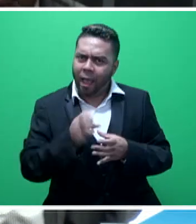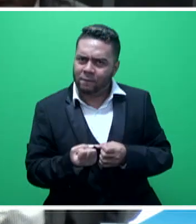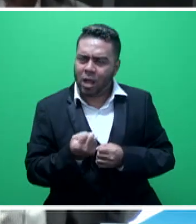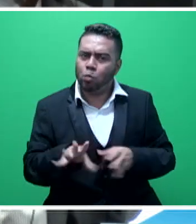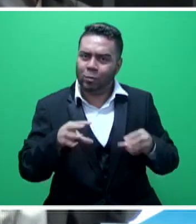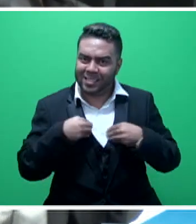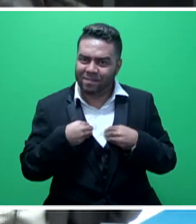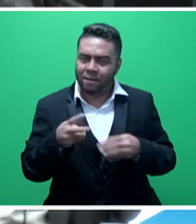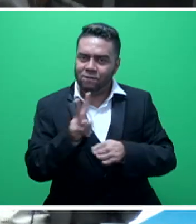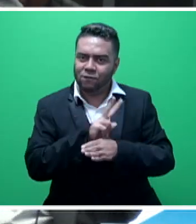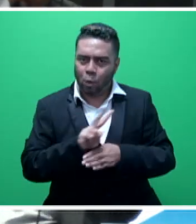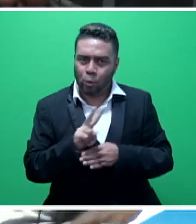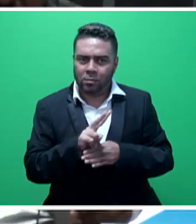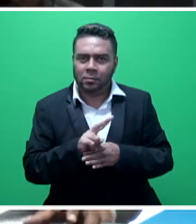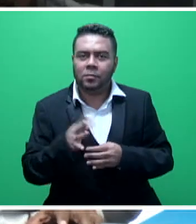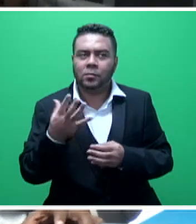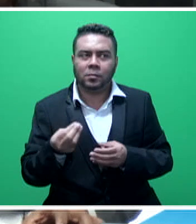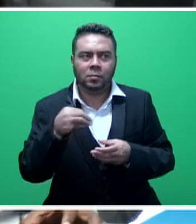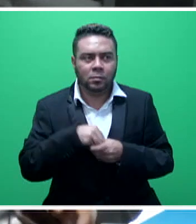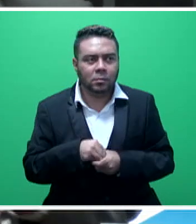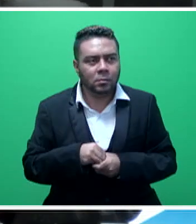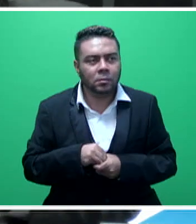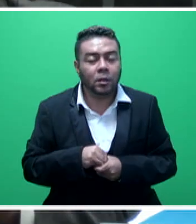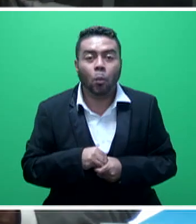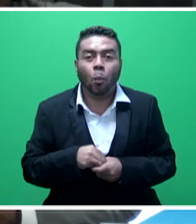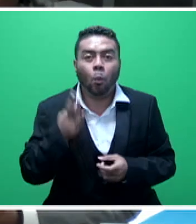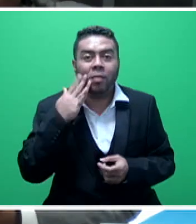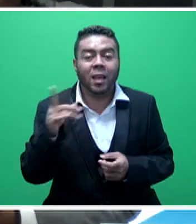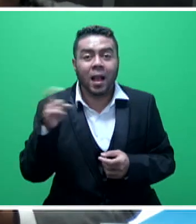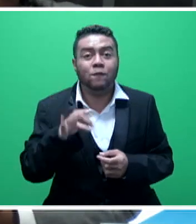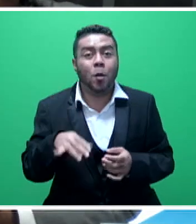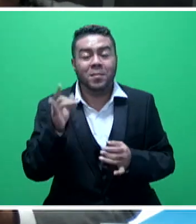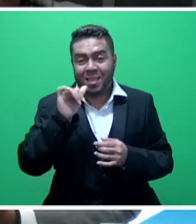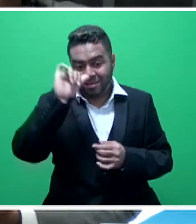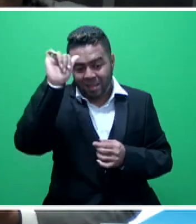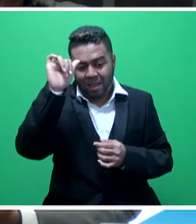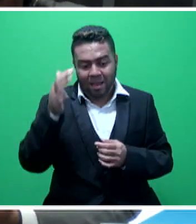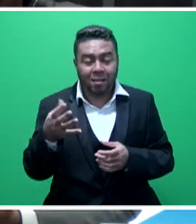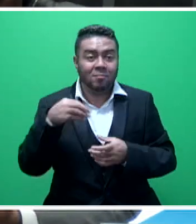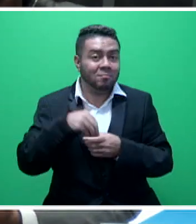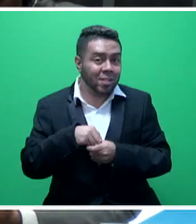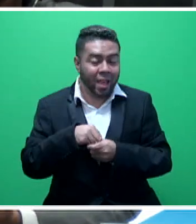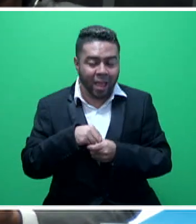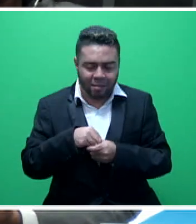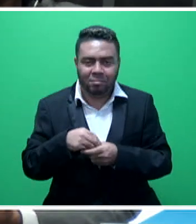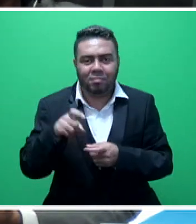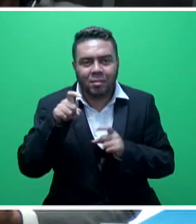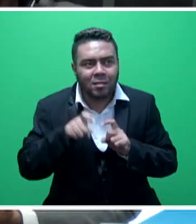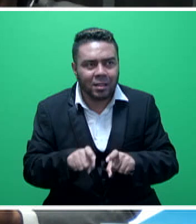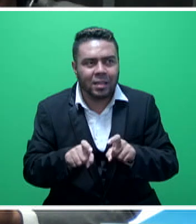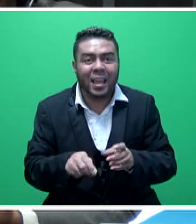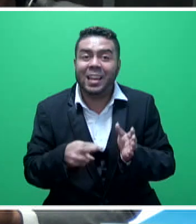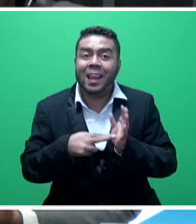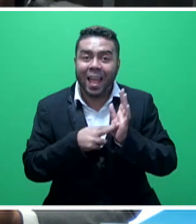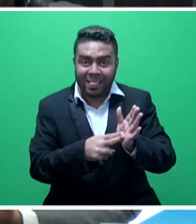received the virus when they left, when they came from India, and they are in quarantine in